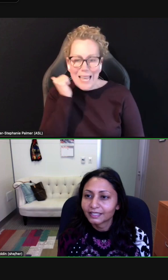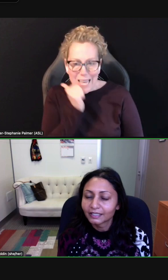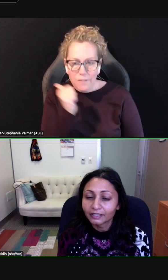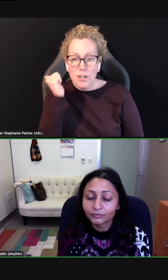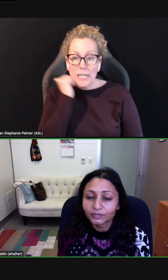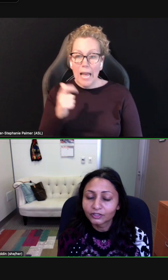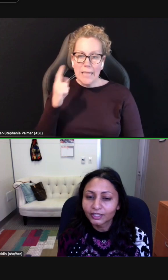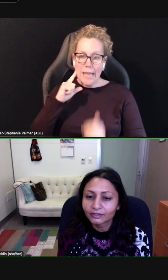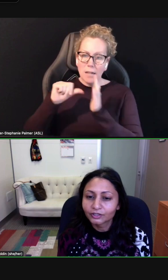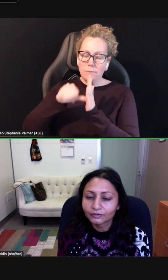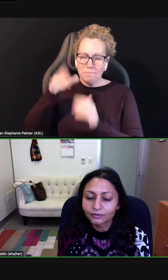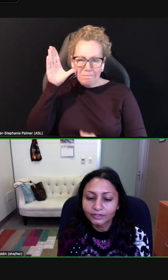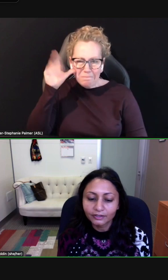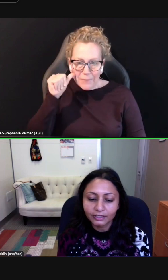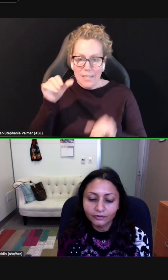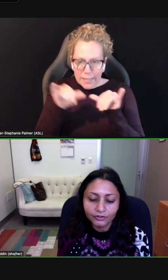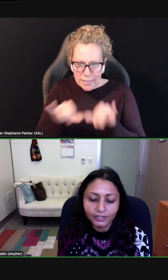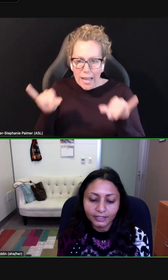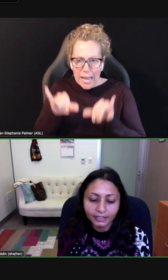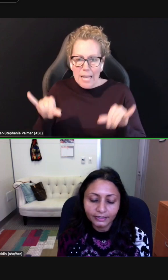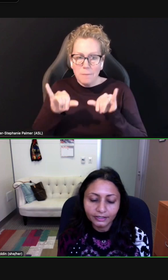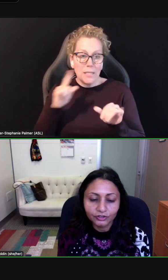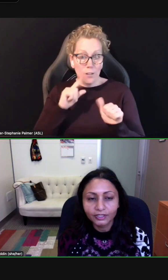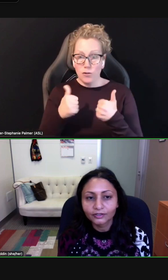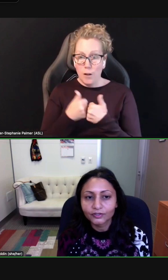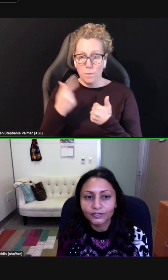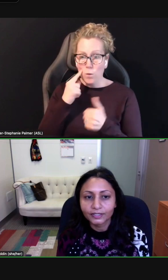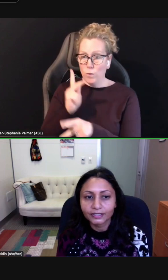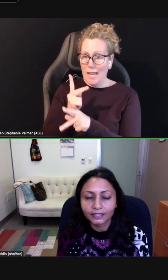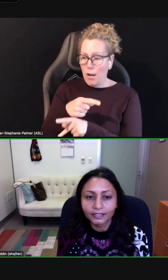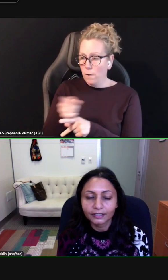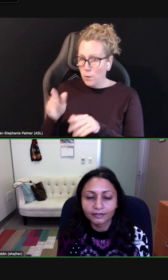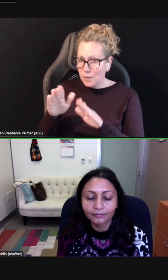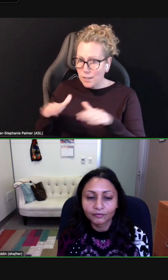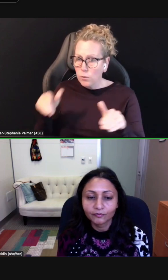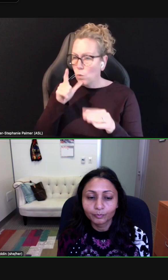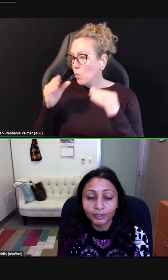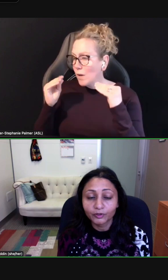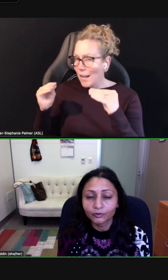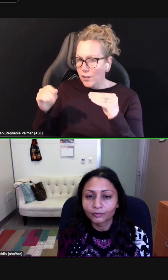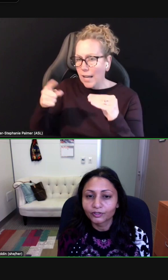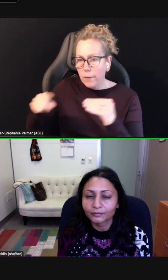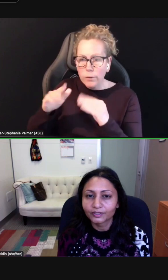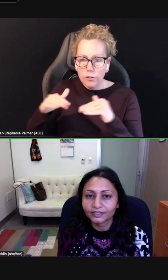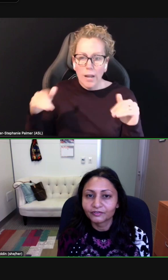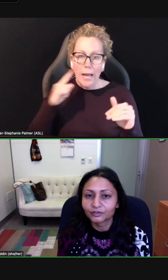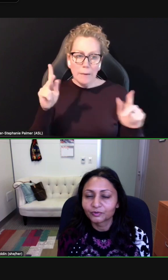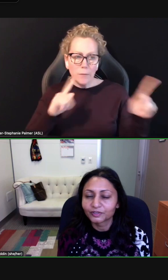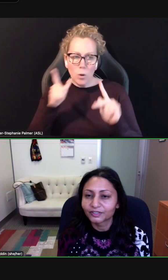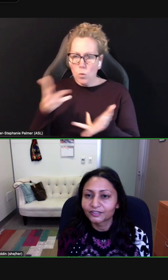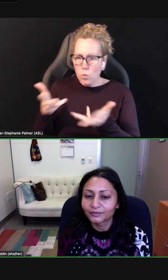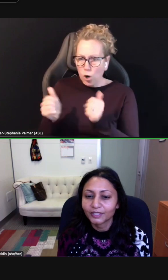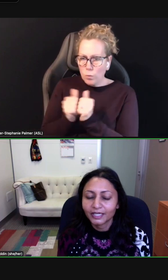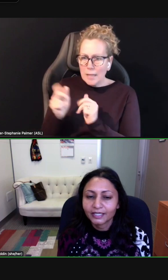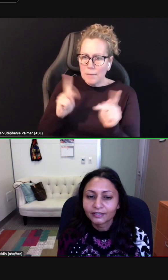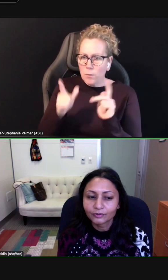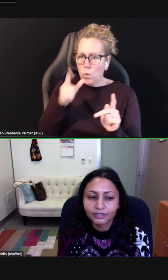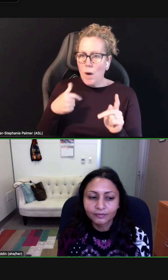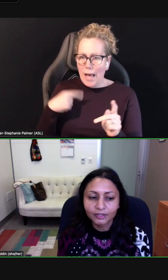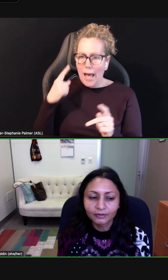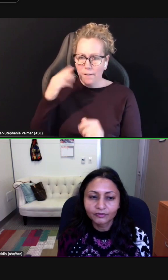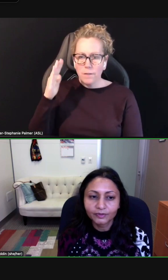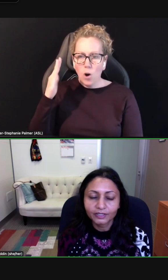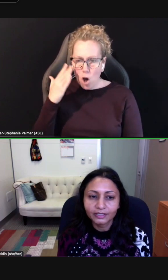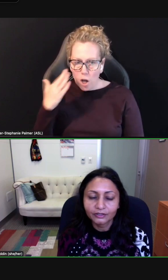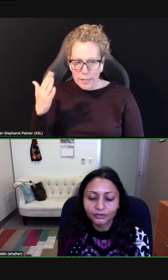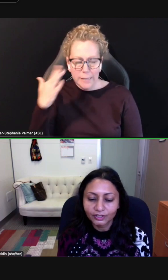that is really challenging for caregivers and educators and people who are working with individuals with autism. So it's